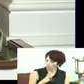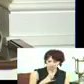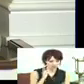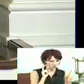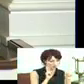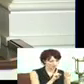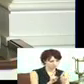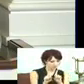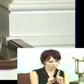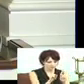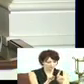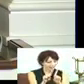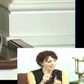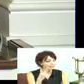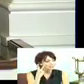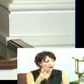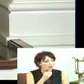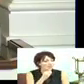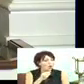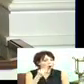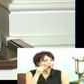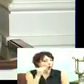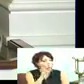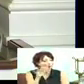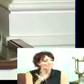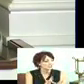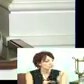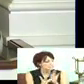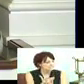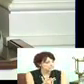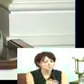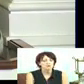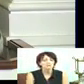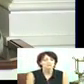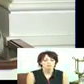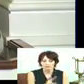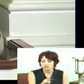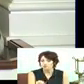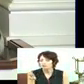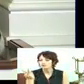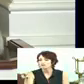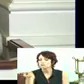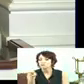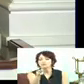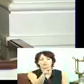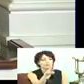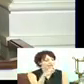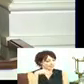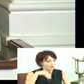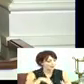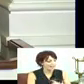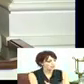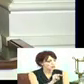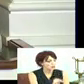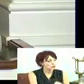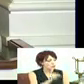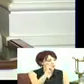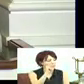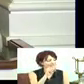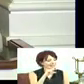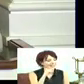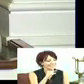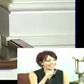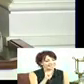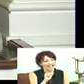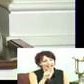the and where he grew up. And then we went on into north to Galilee, to the western,